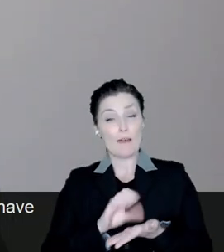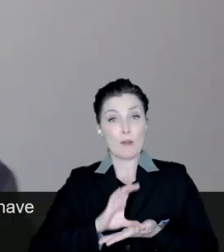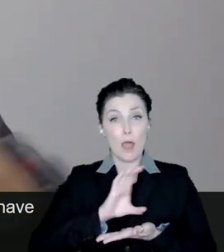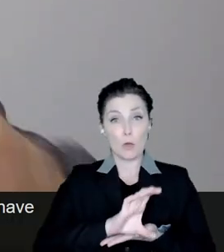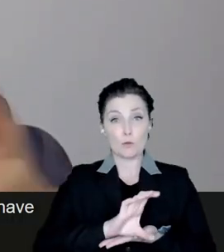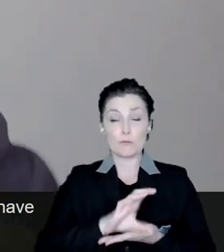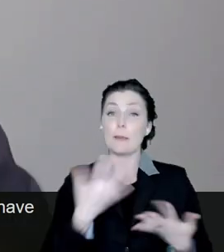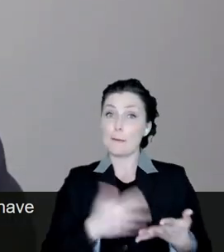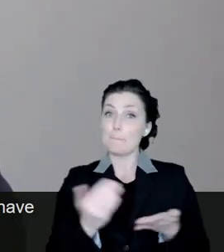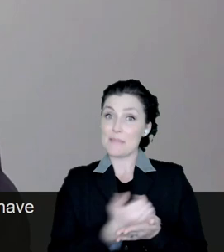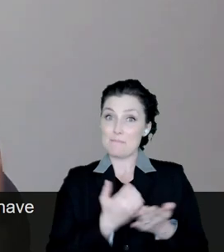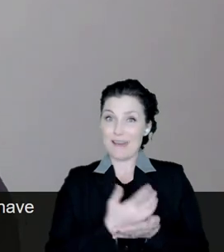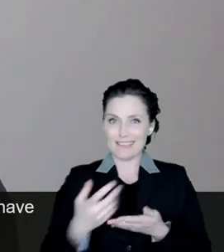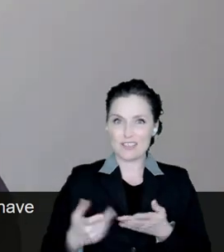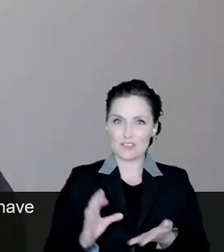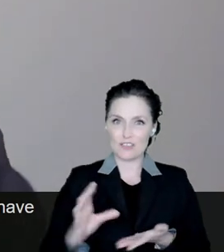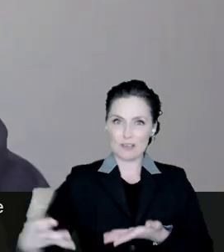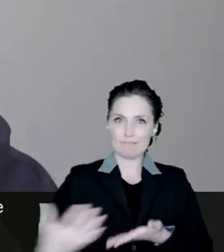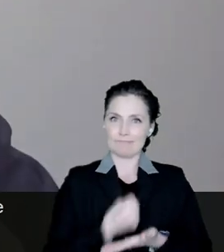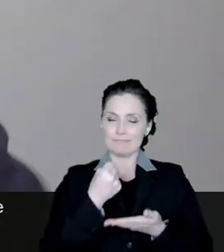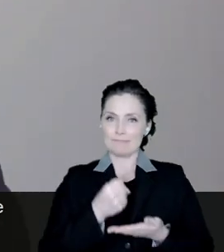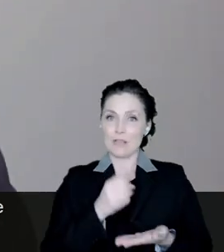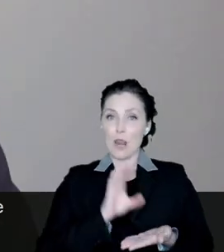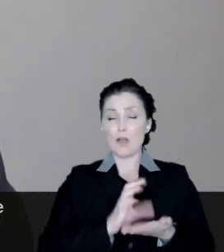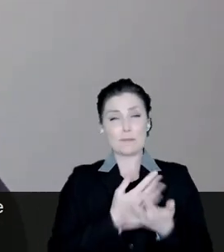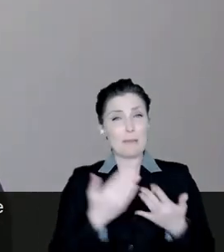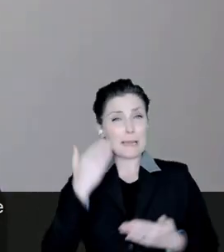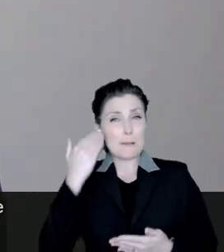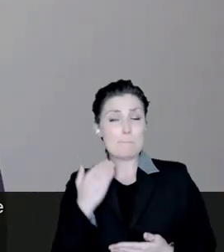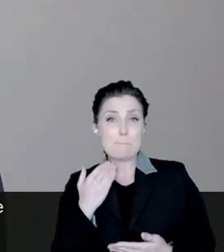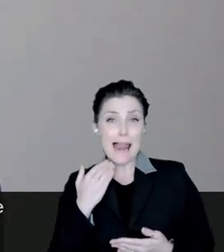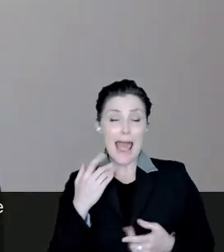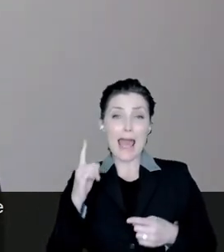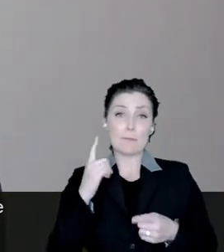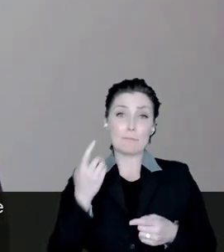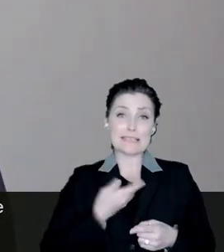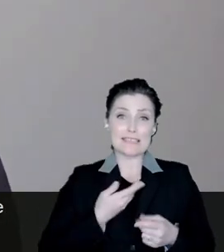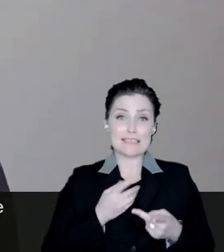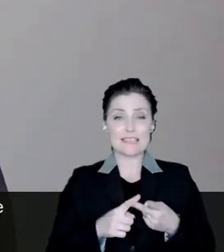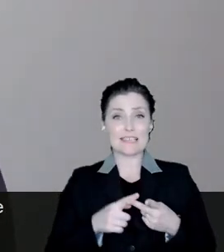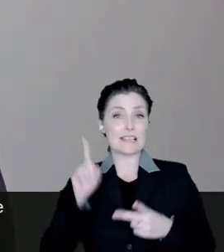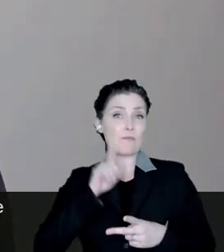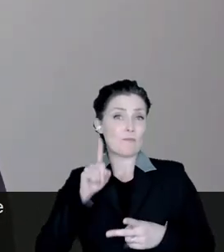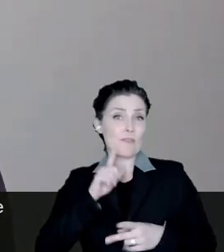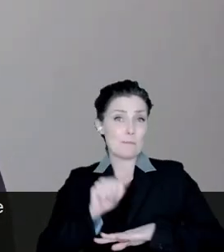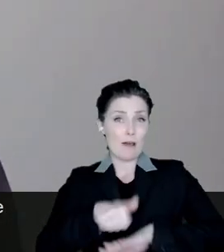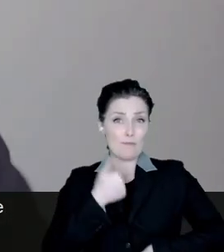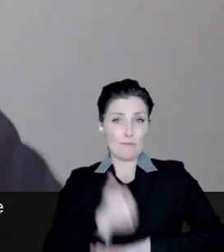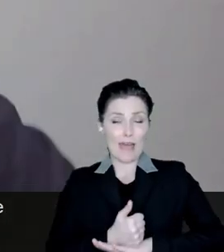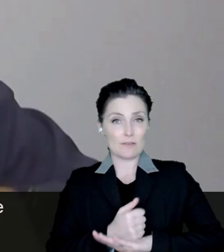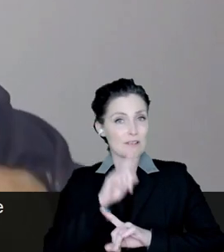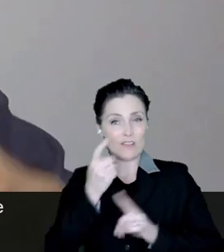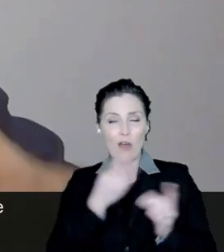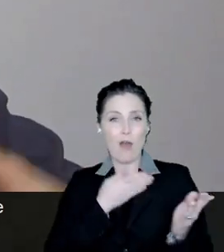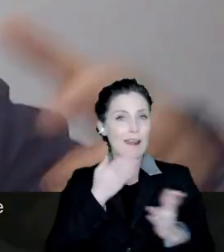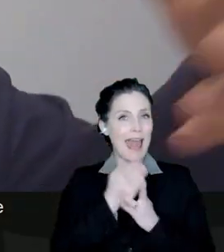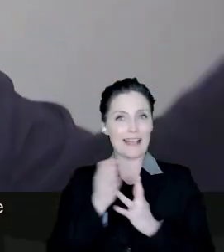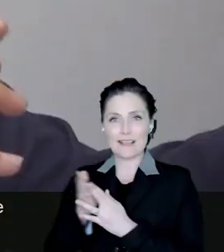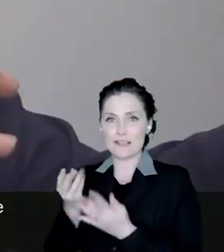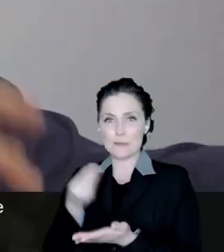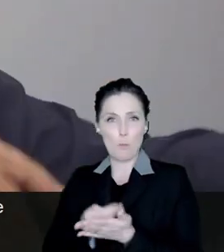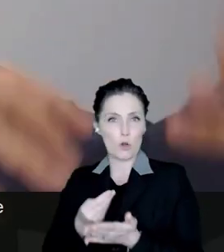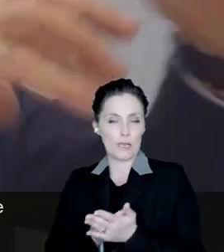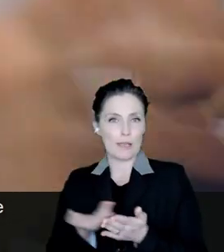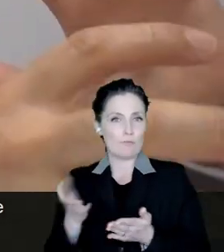secure. So many, many Black businesses, female founders, can't access capital from the traditional routes. So we've teamed up with